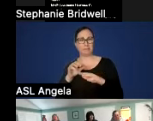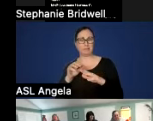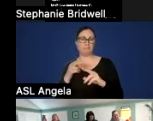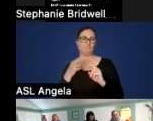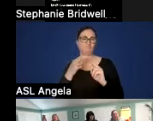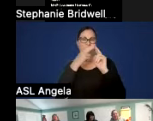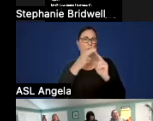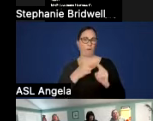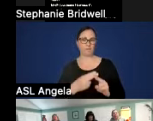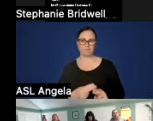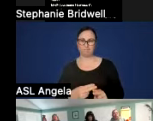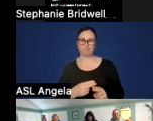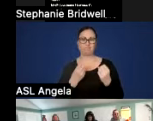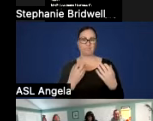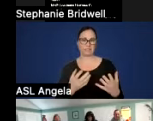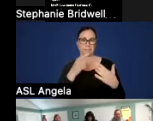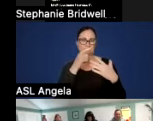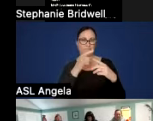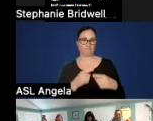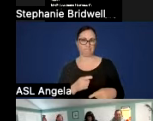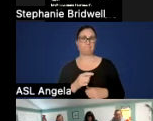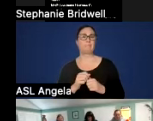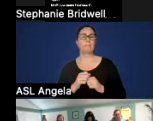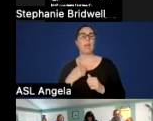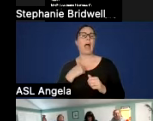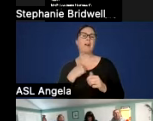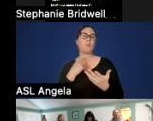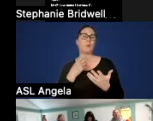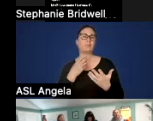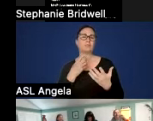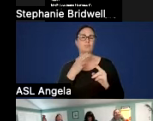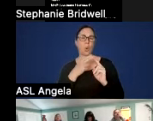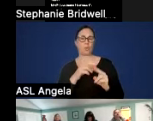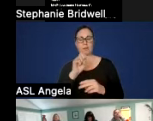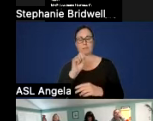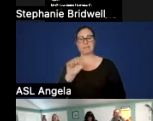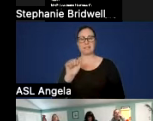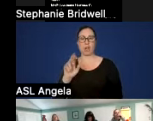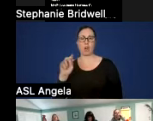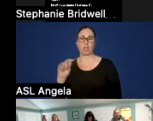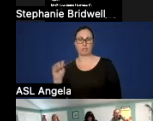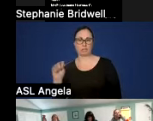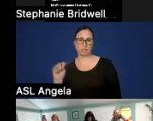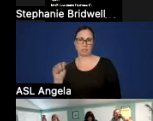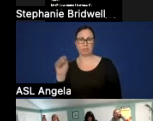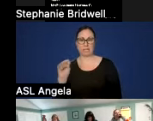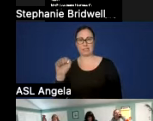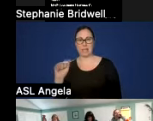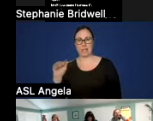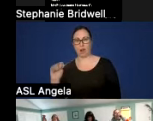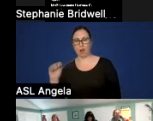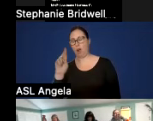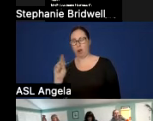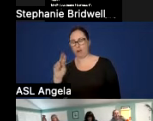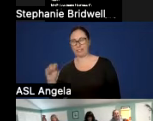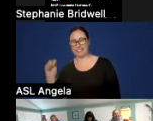things. I will most likely be referring to them as SARTs for our time together. So SART, sexual assault